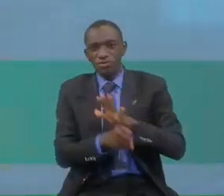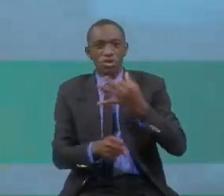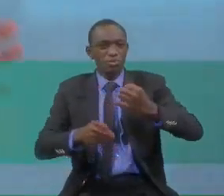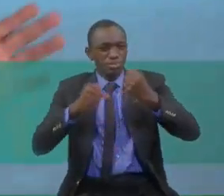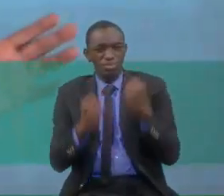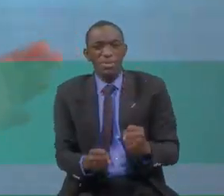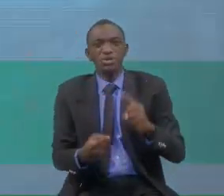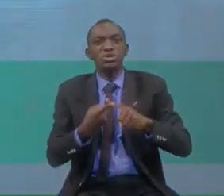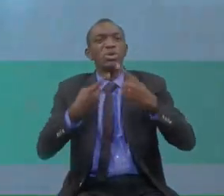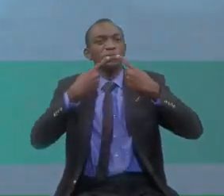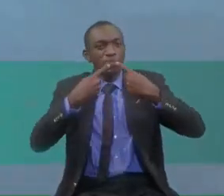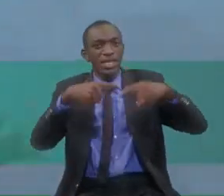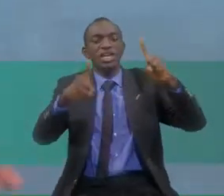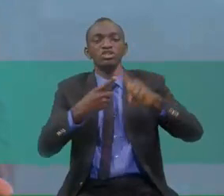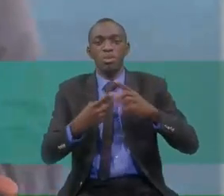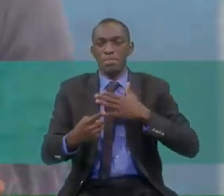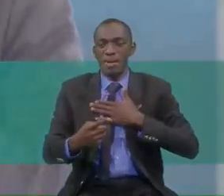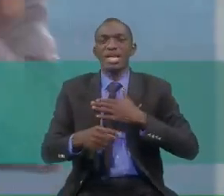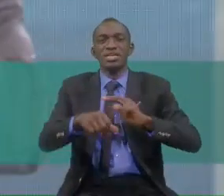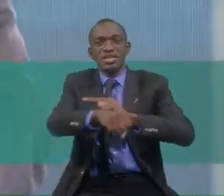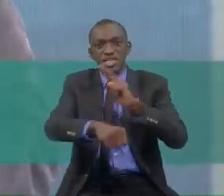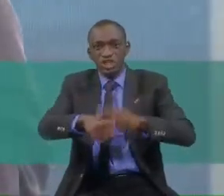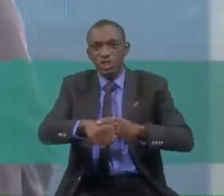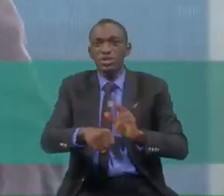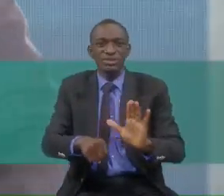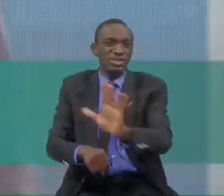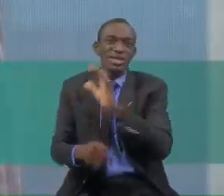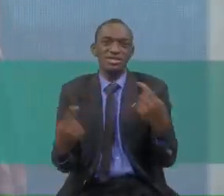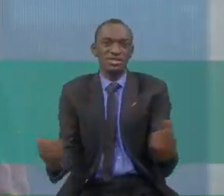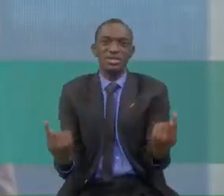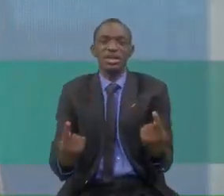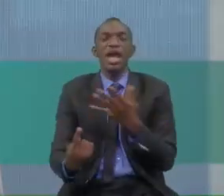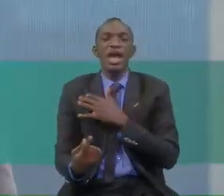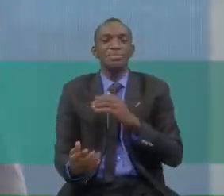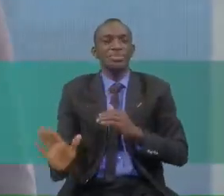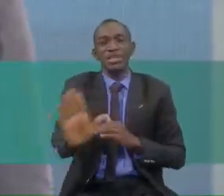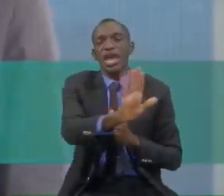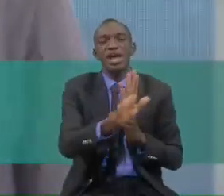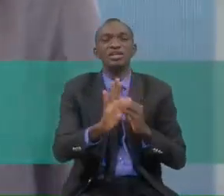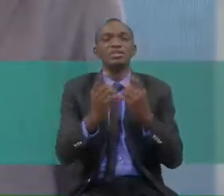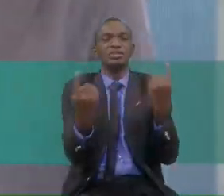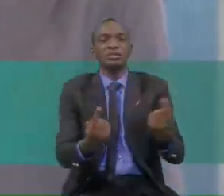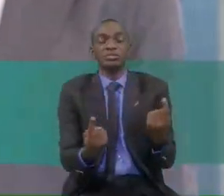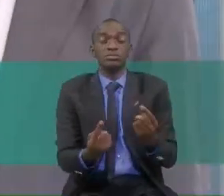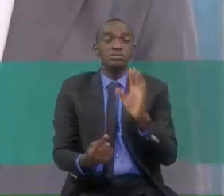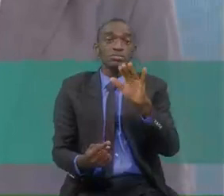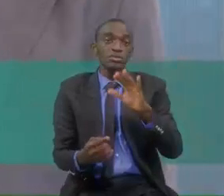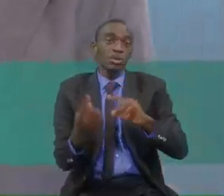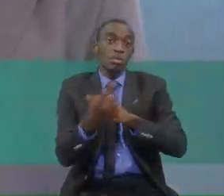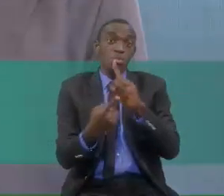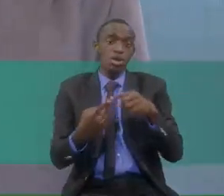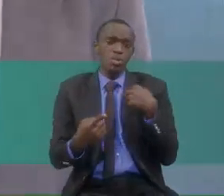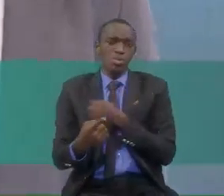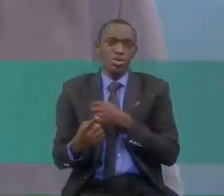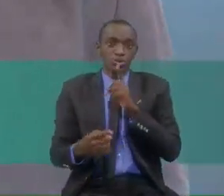my nation their sin and their transgression. When we truly have the Holy